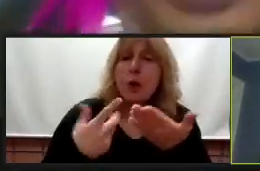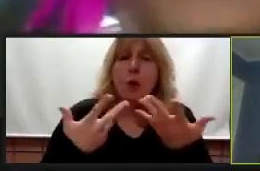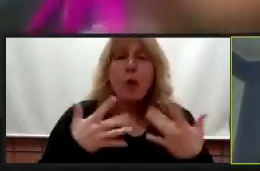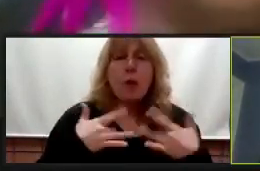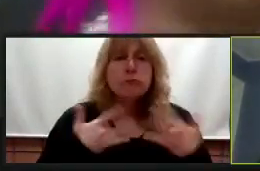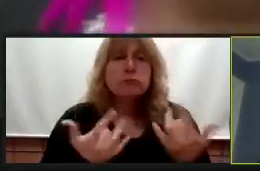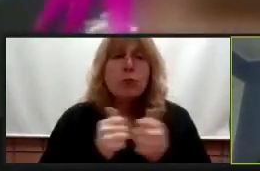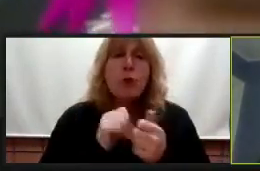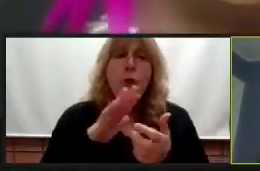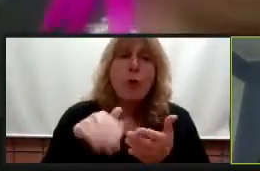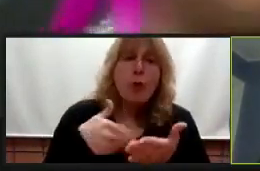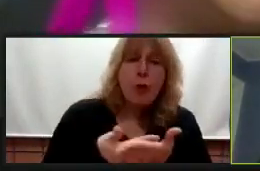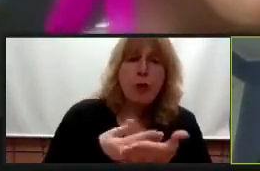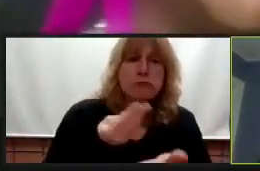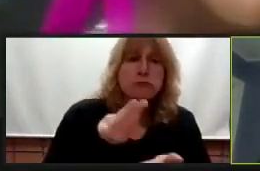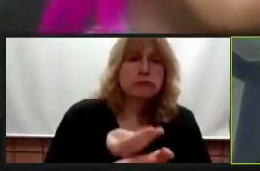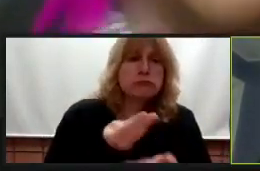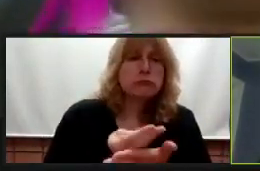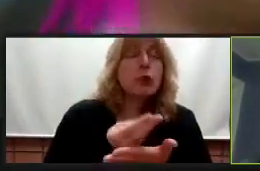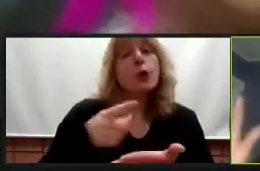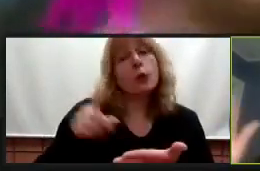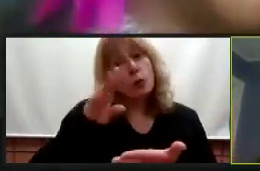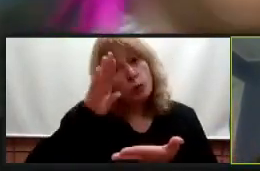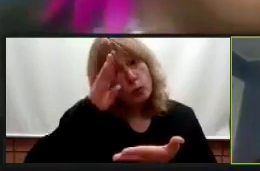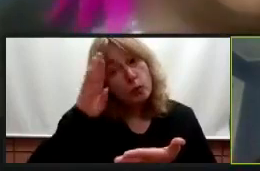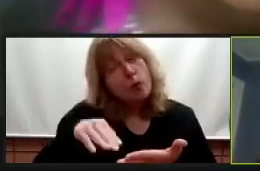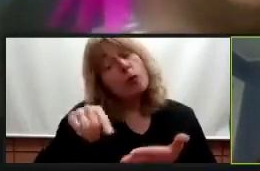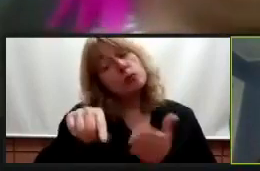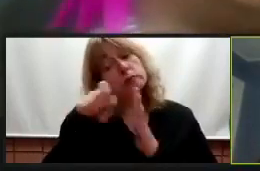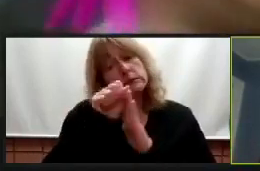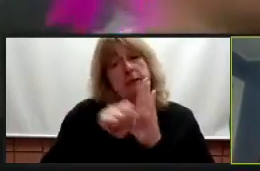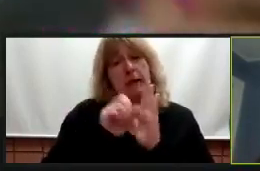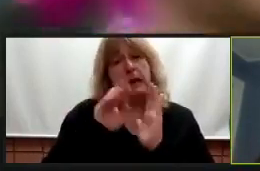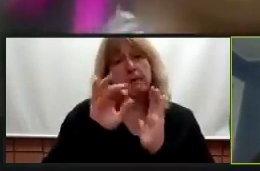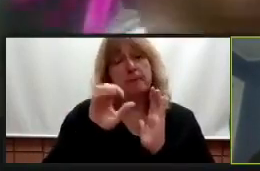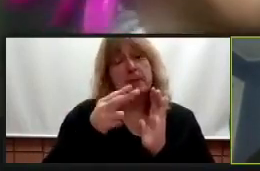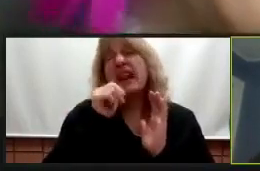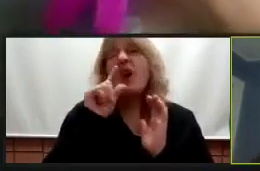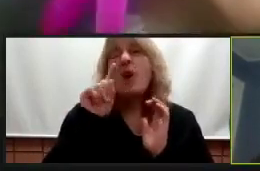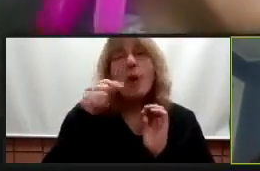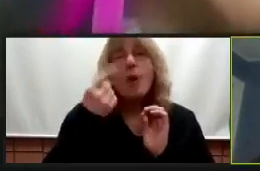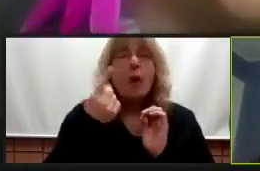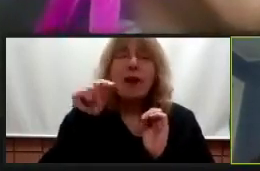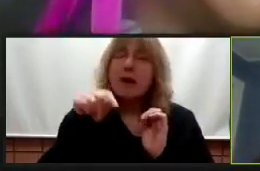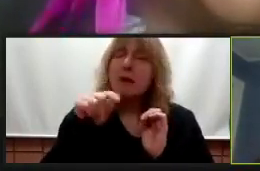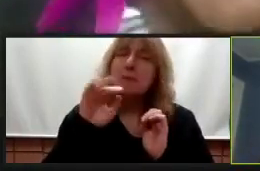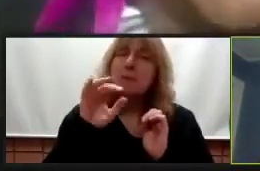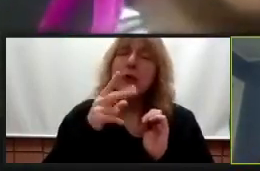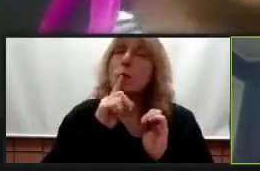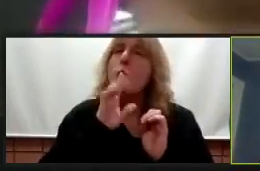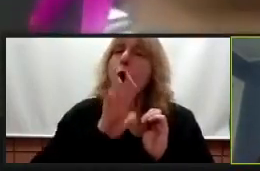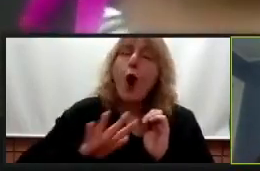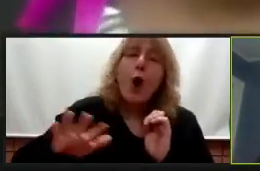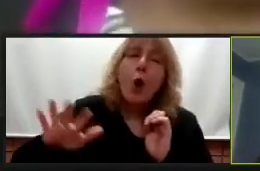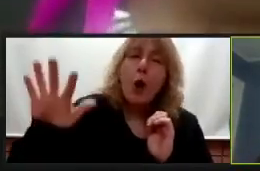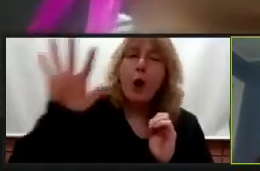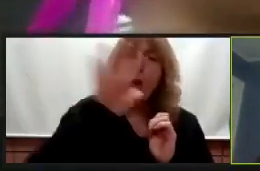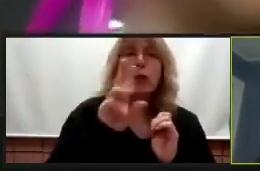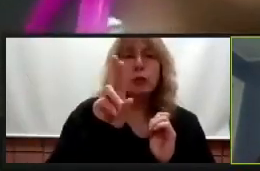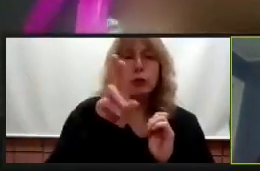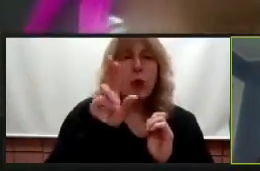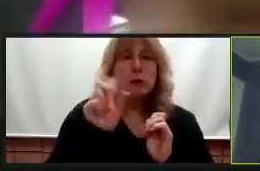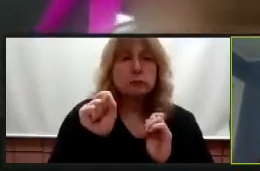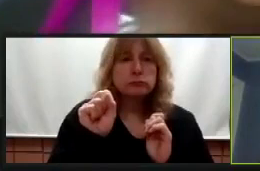know, the state of Michigan, not only the state of Michigan, but pretty much every state in the country, the